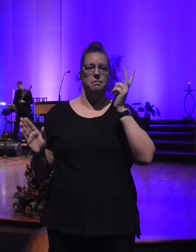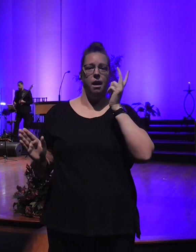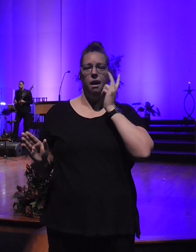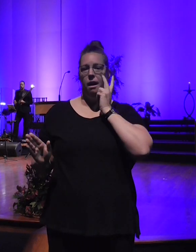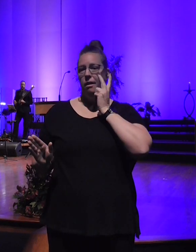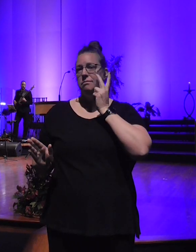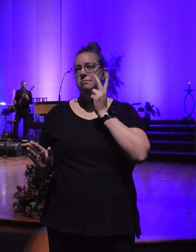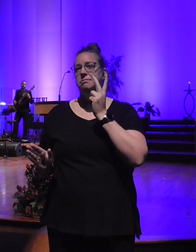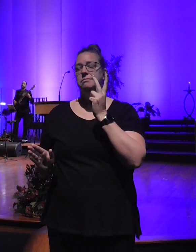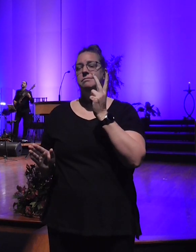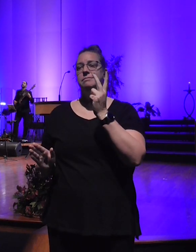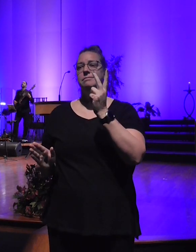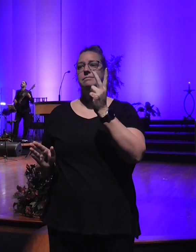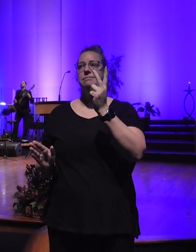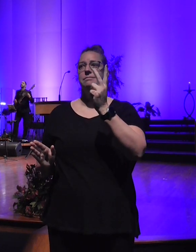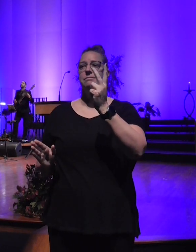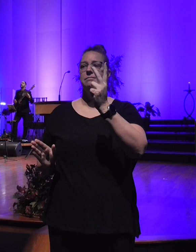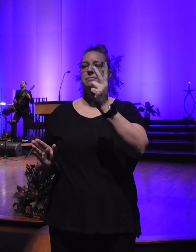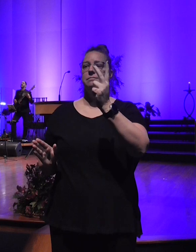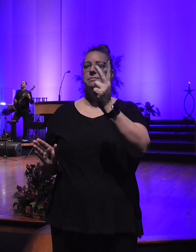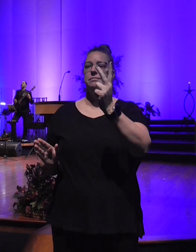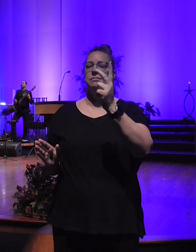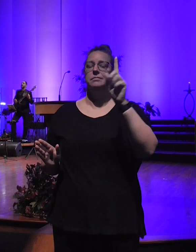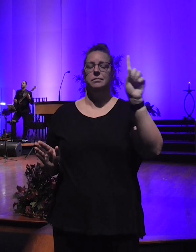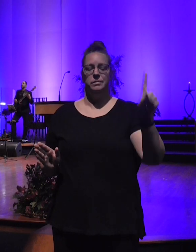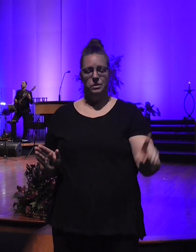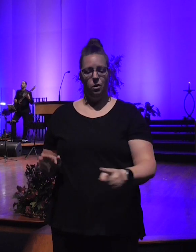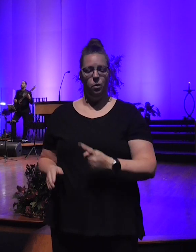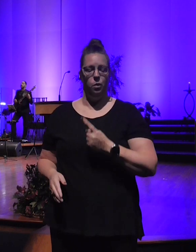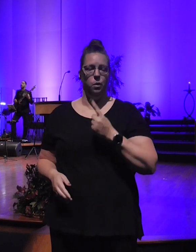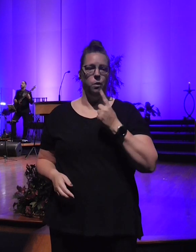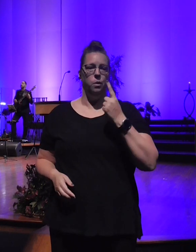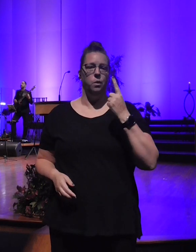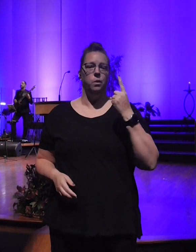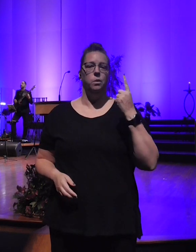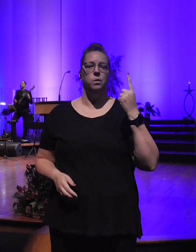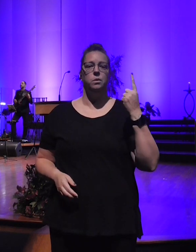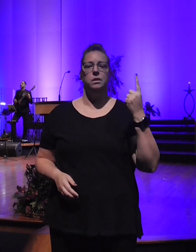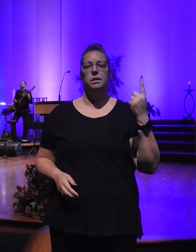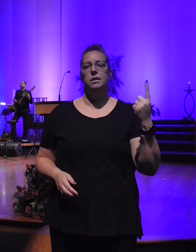and see there is